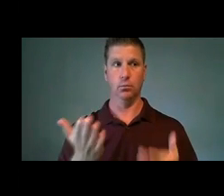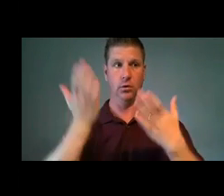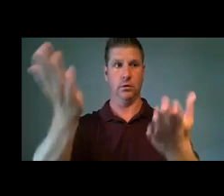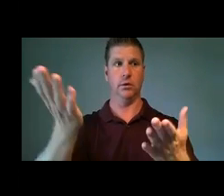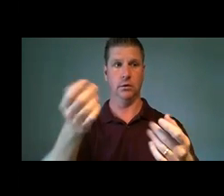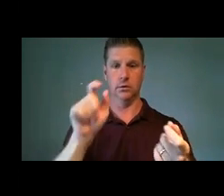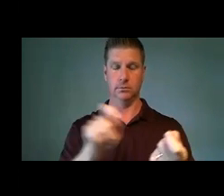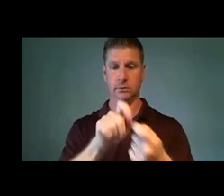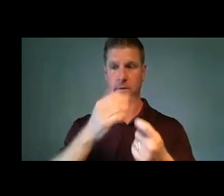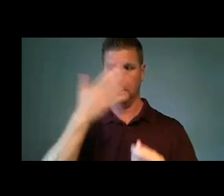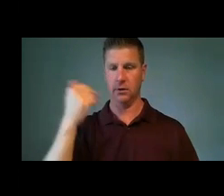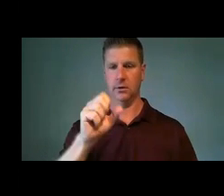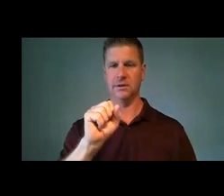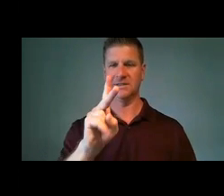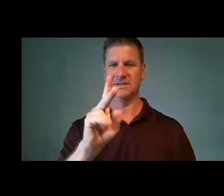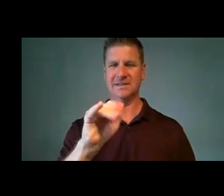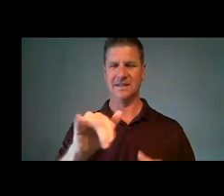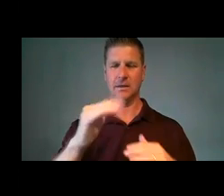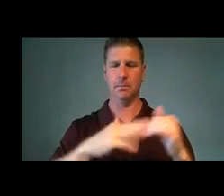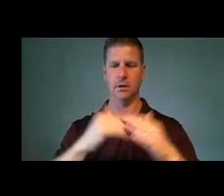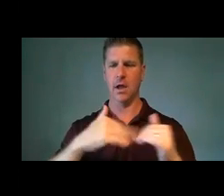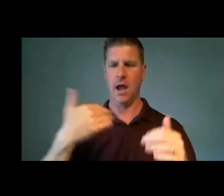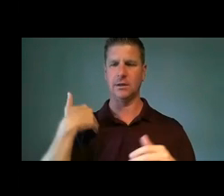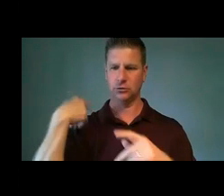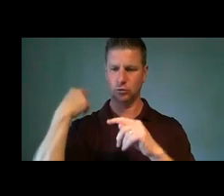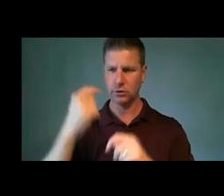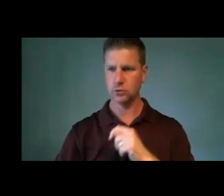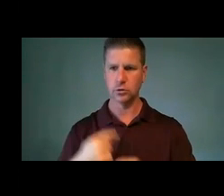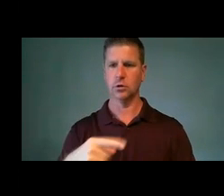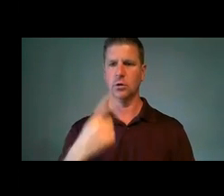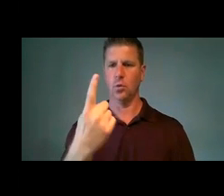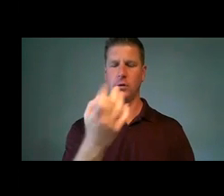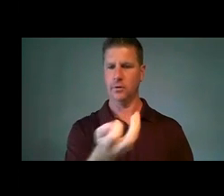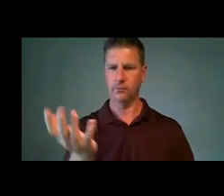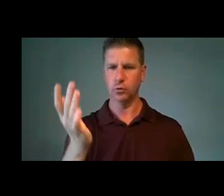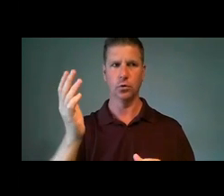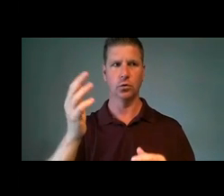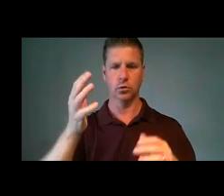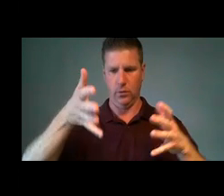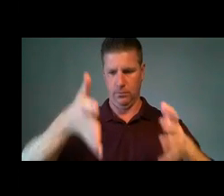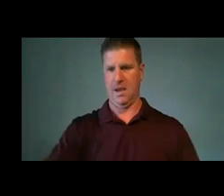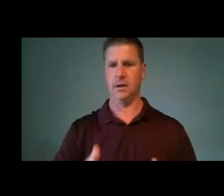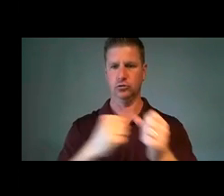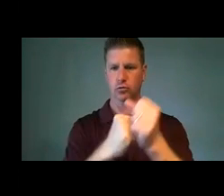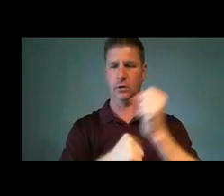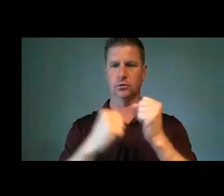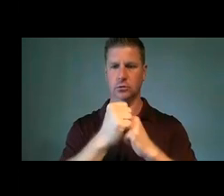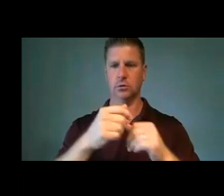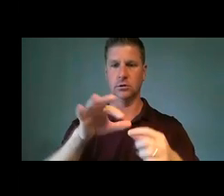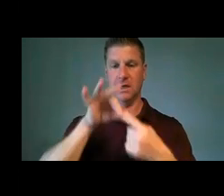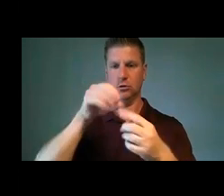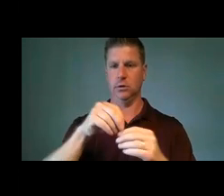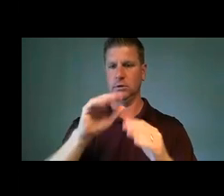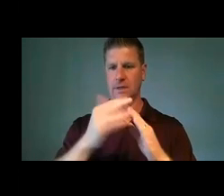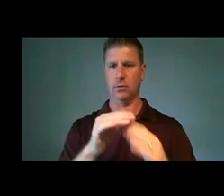because the skinny building itself has a tradition of being one of the few remaining structures, especially in downtown